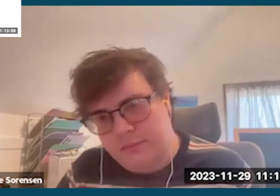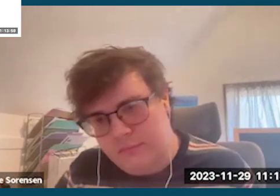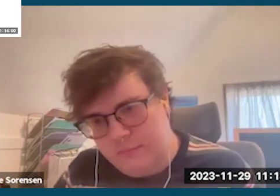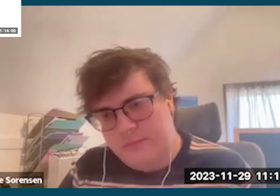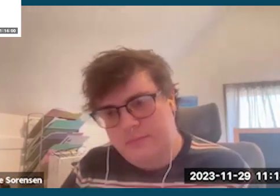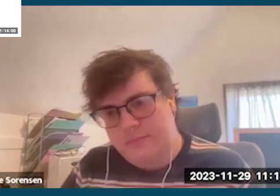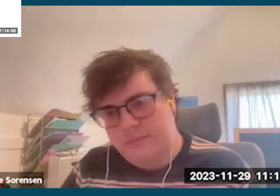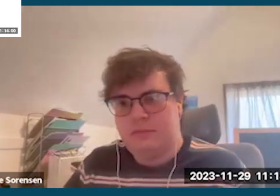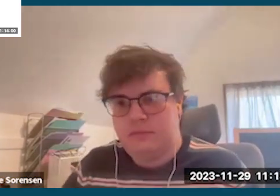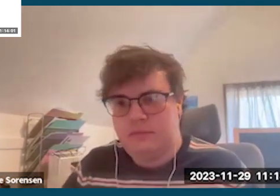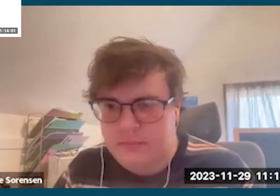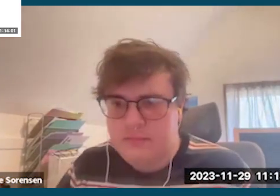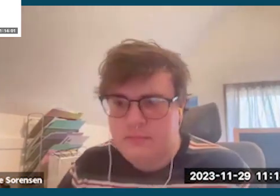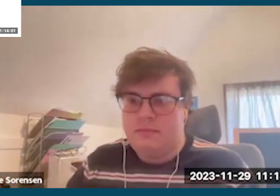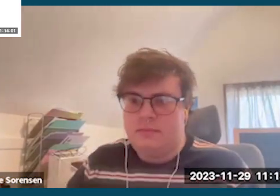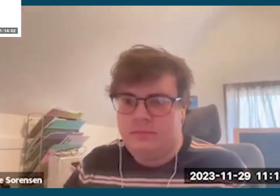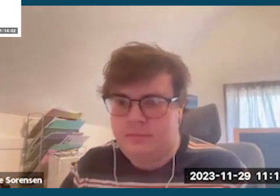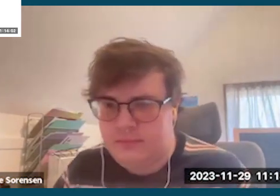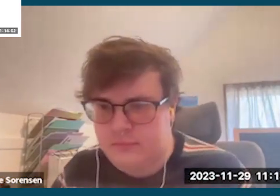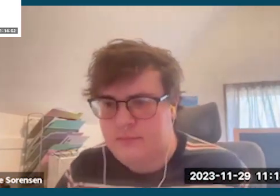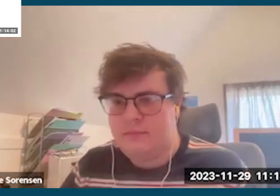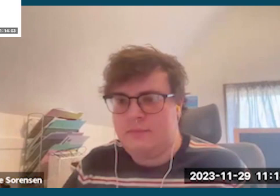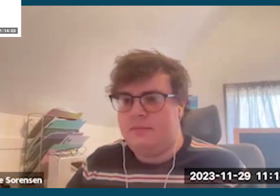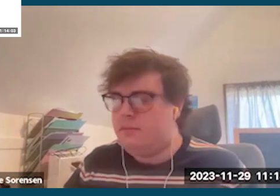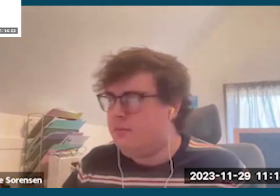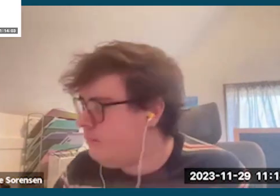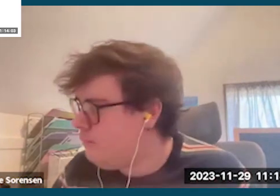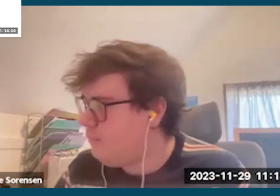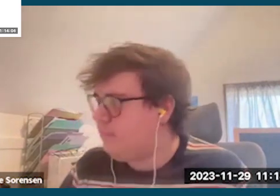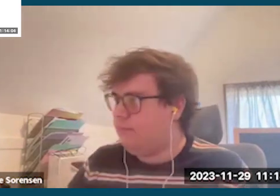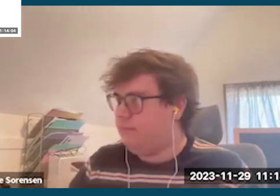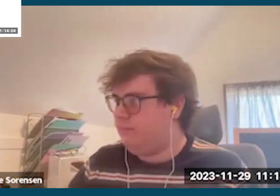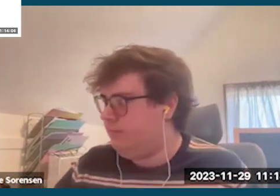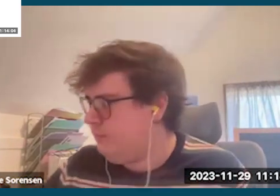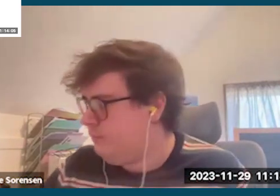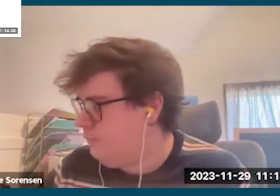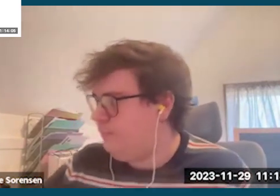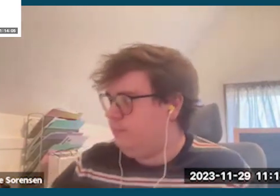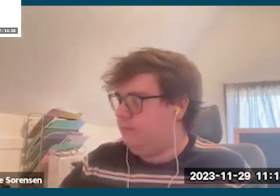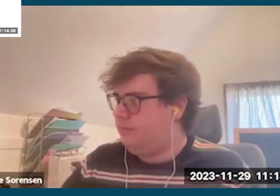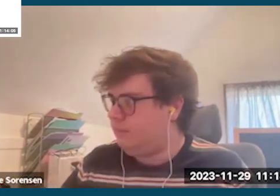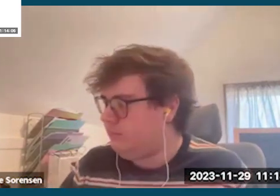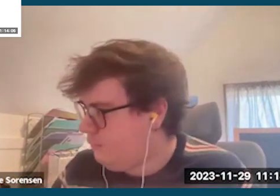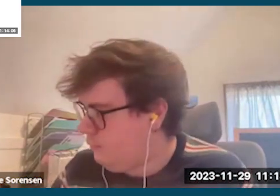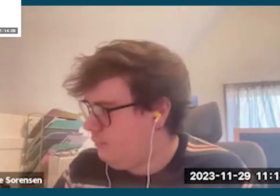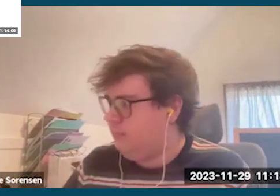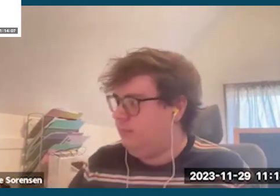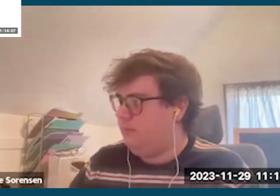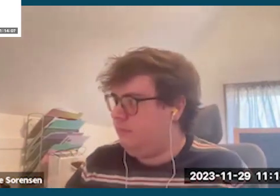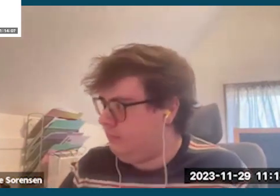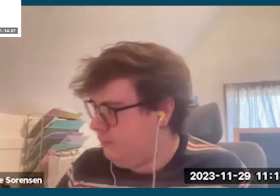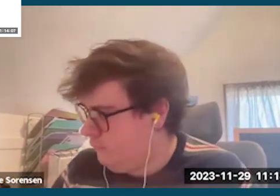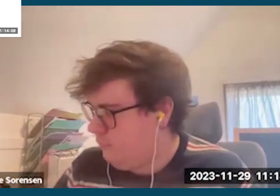or choice boards available, using those things can help someone signal what they want. You need to presume that